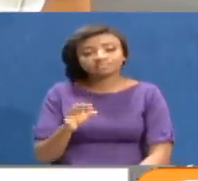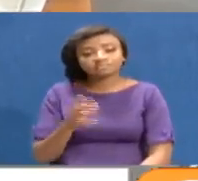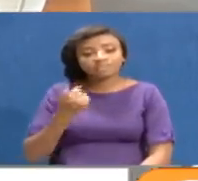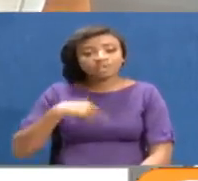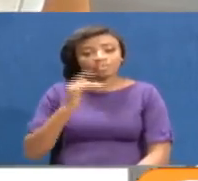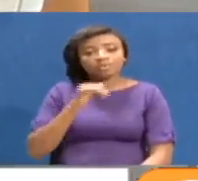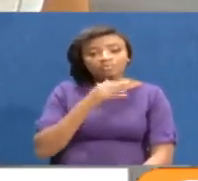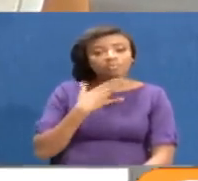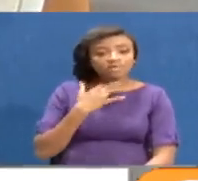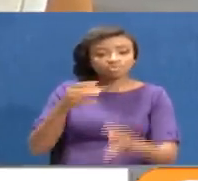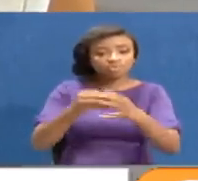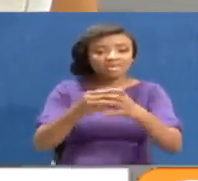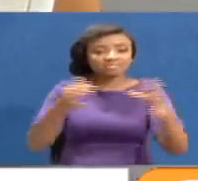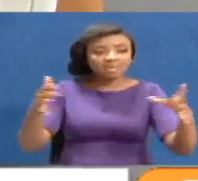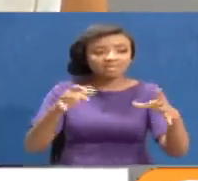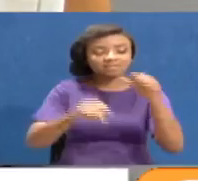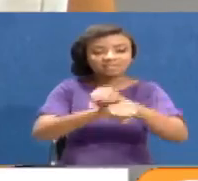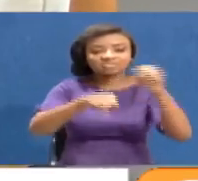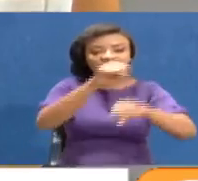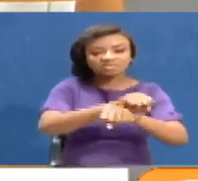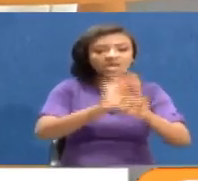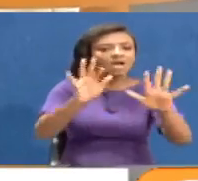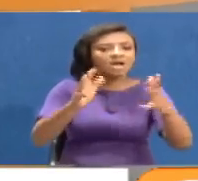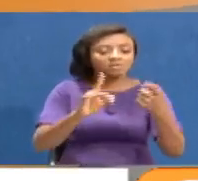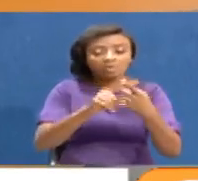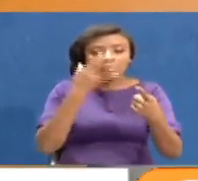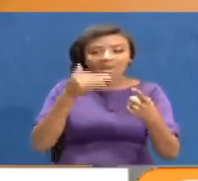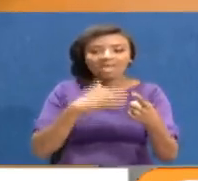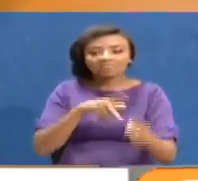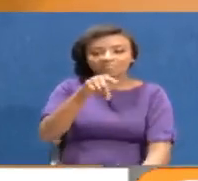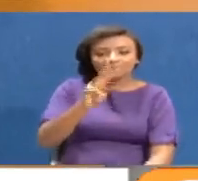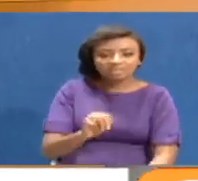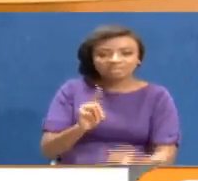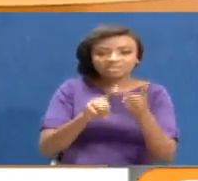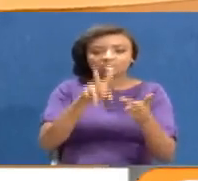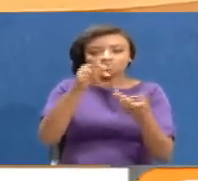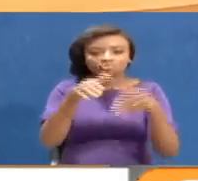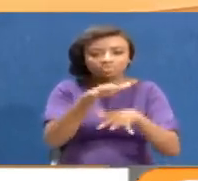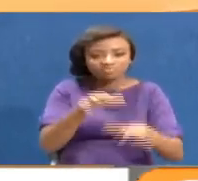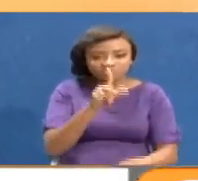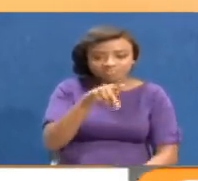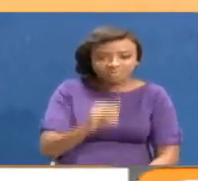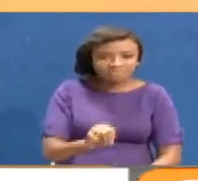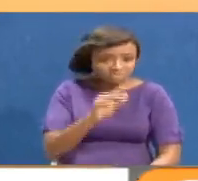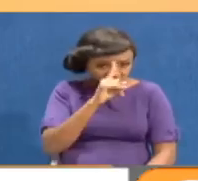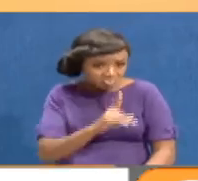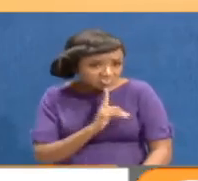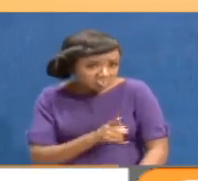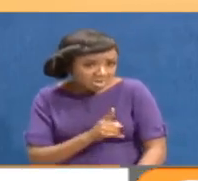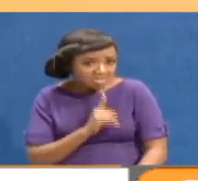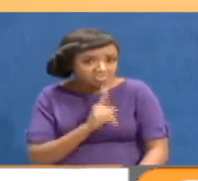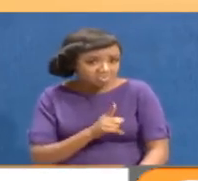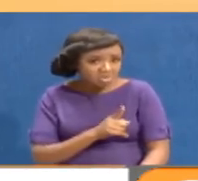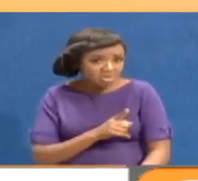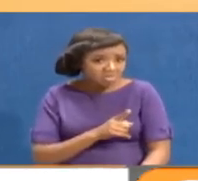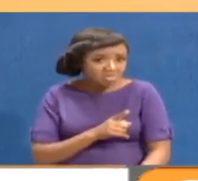Are we expanding the executive? Yes. We have How? The prime minister, the deputy prime minister. Are you sure? We are expanding. They are not currently there